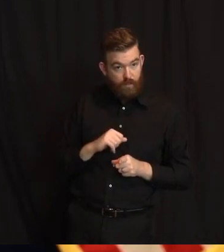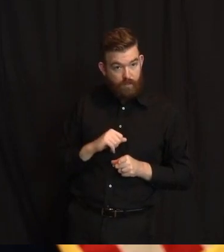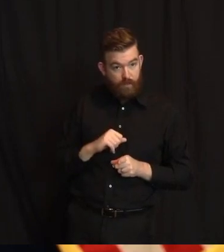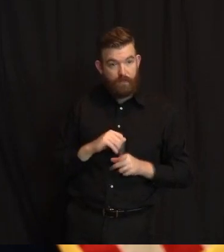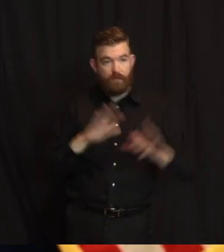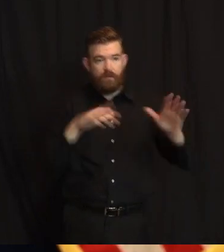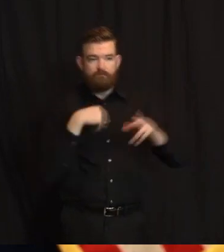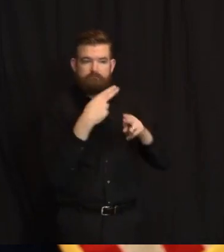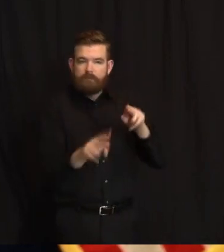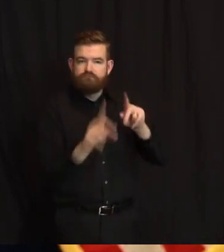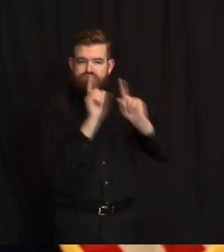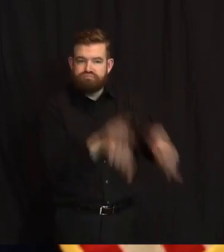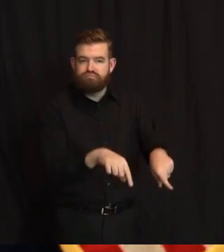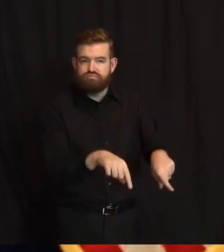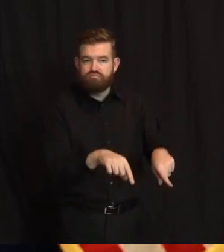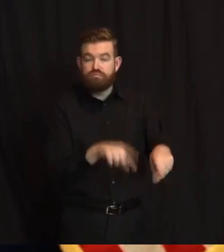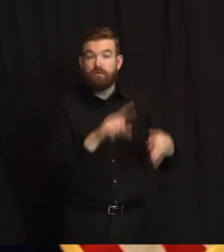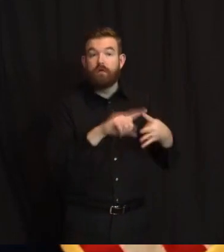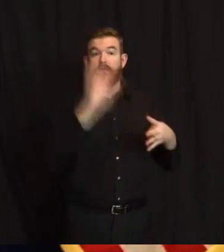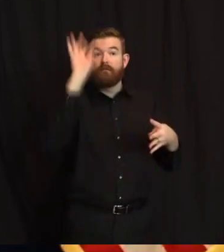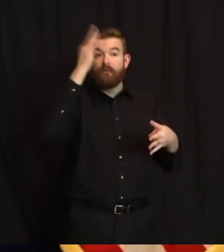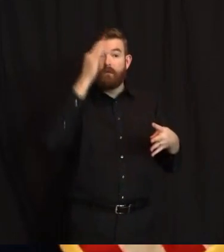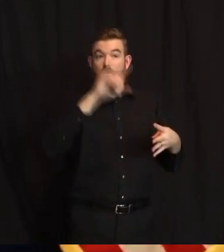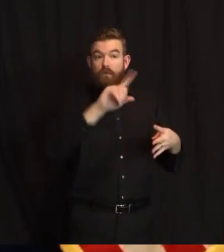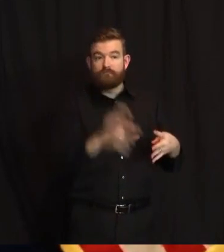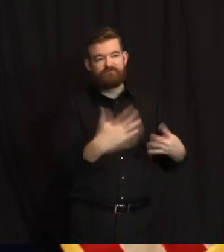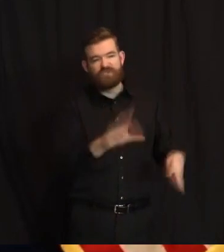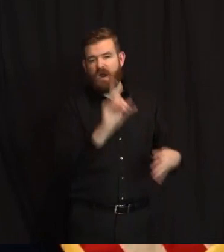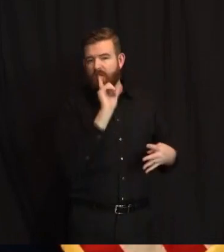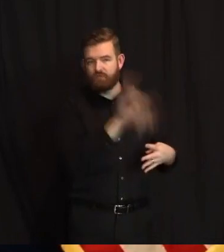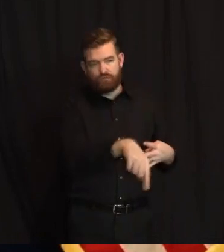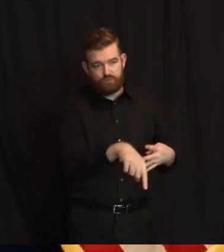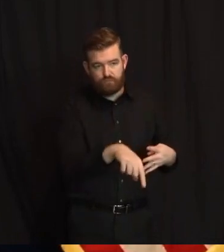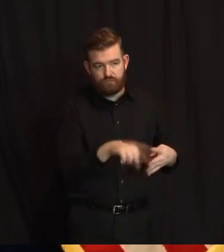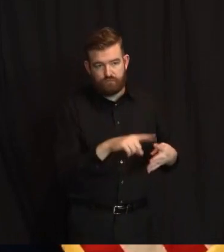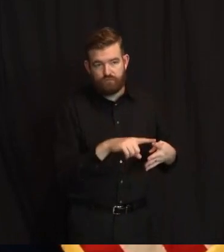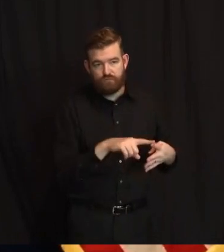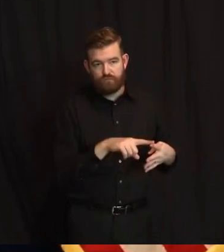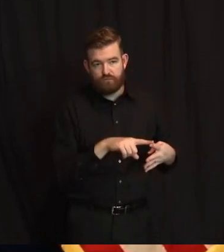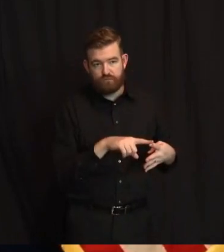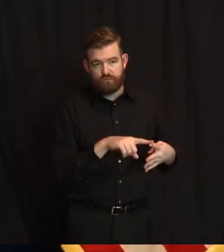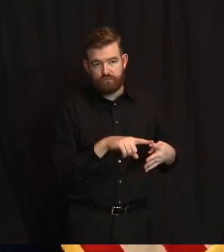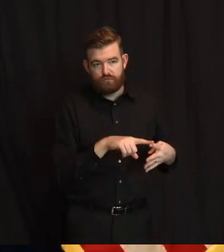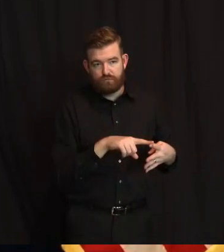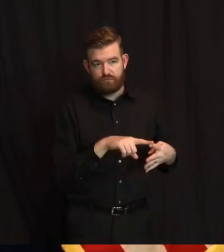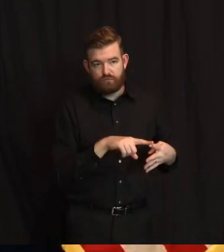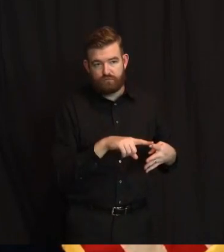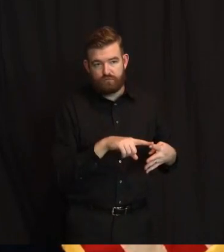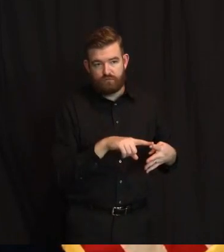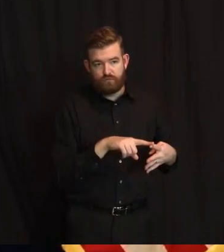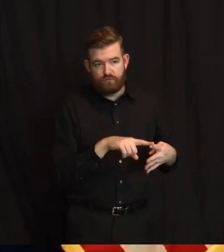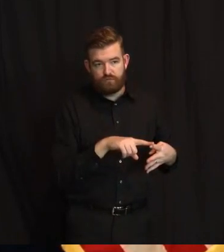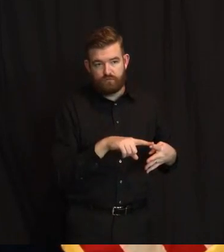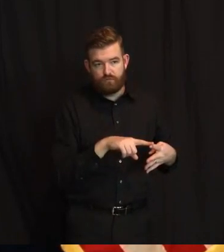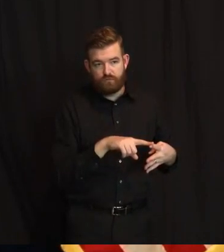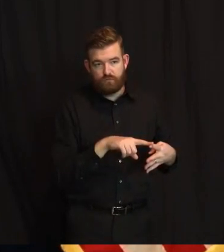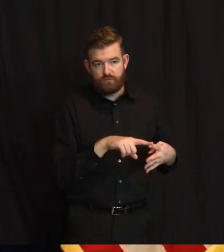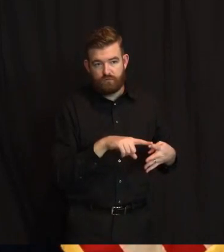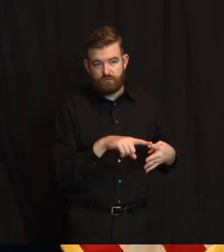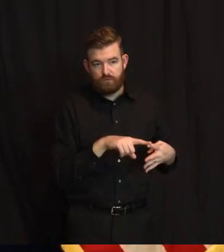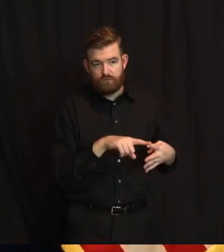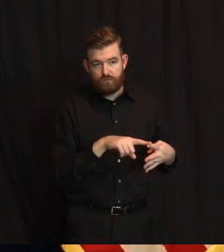already answered the Fed question, Sam, in the sense that all things are on the table, including that's an unusual and historic move by them,